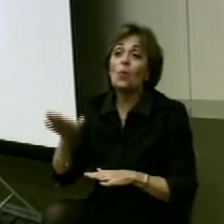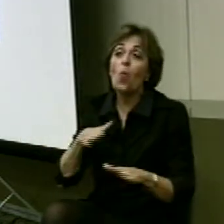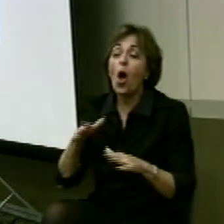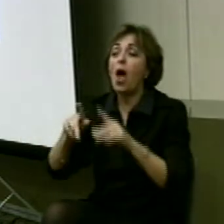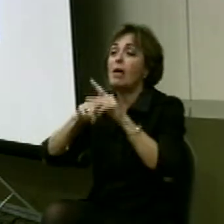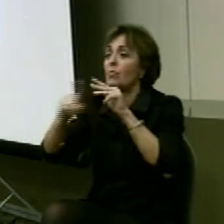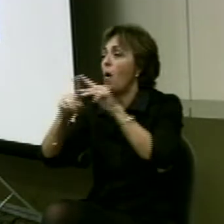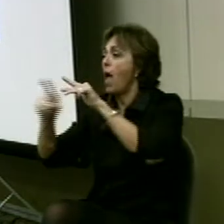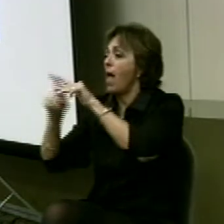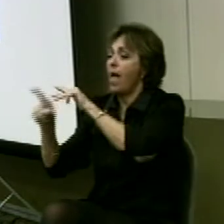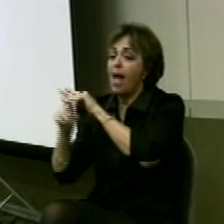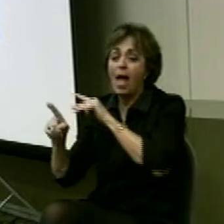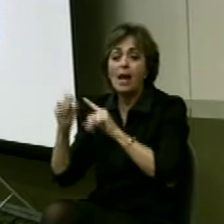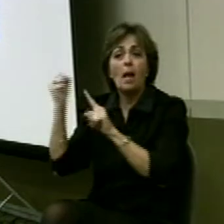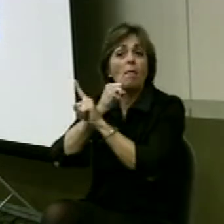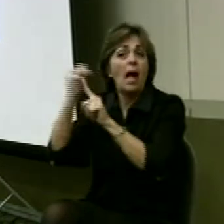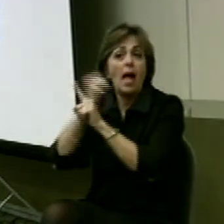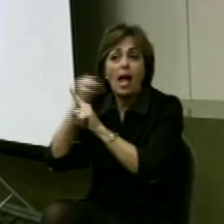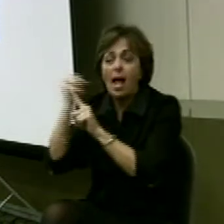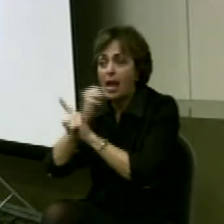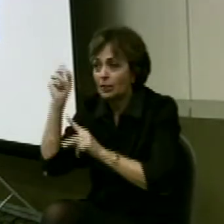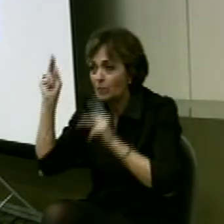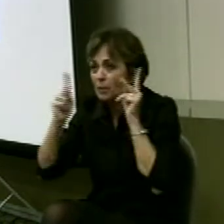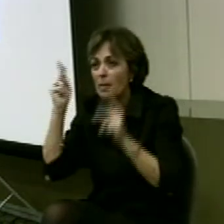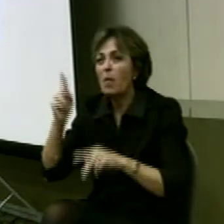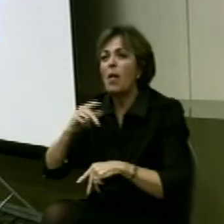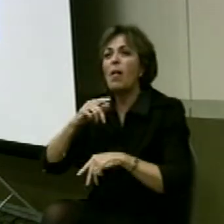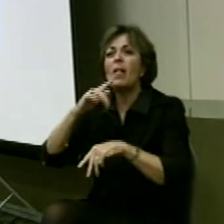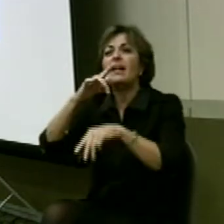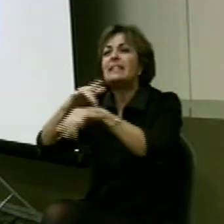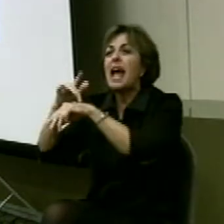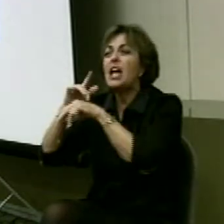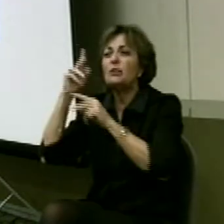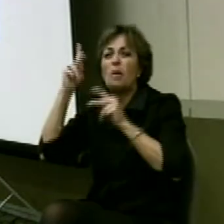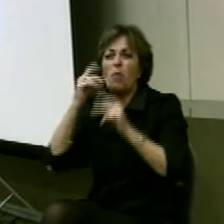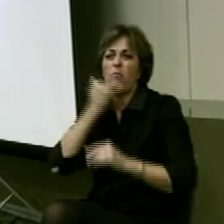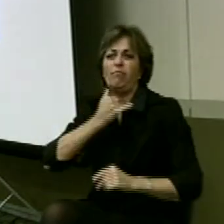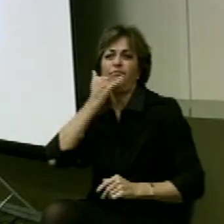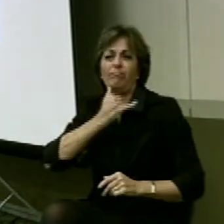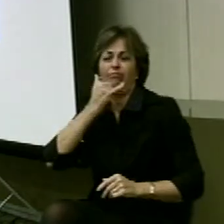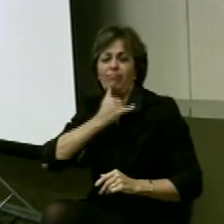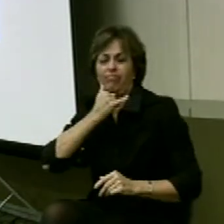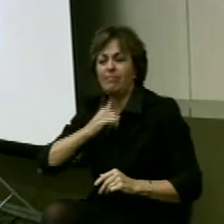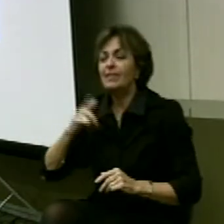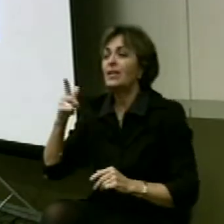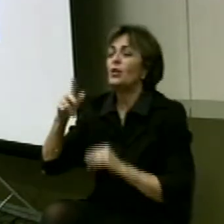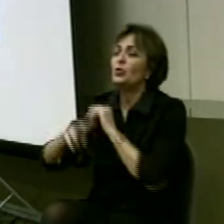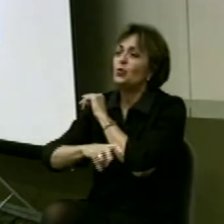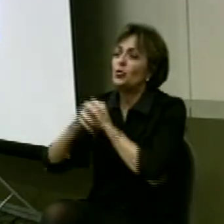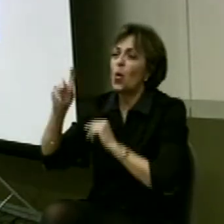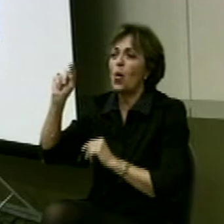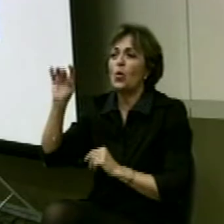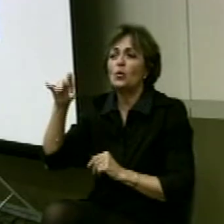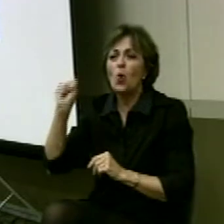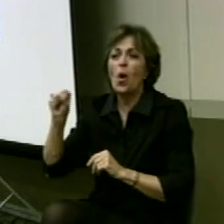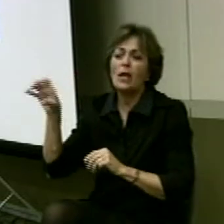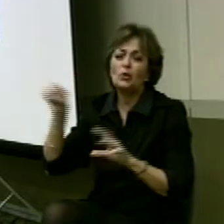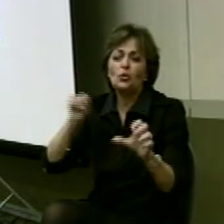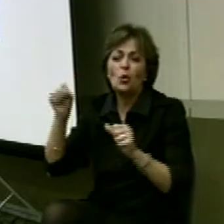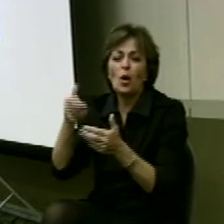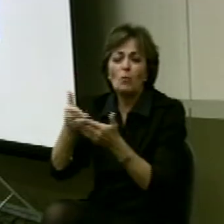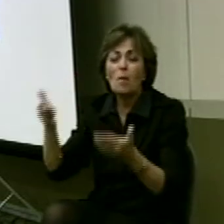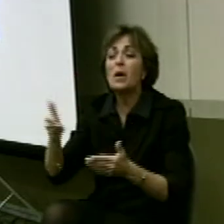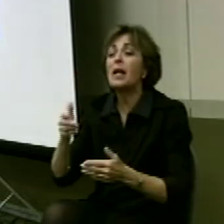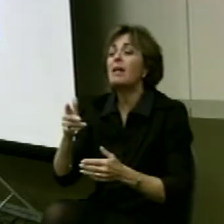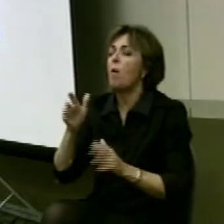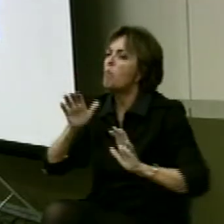He would take materials. He would walk and run away from things. He punched people, touched others inappropriately, stole